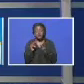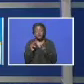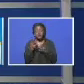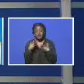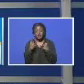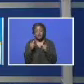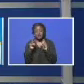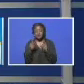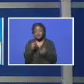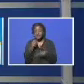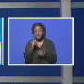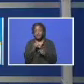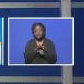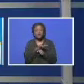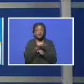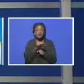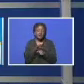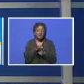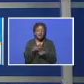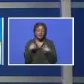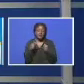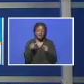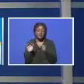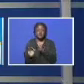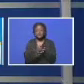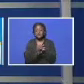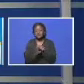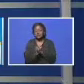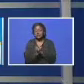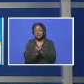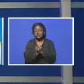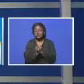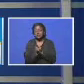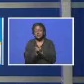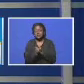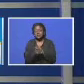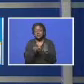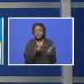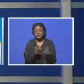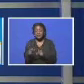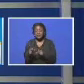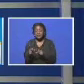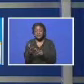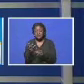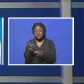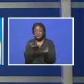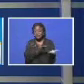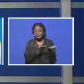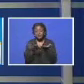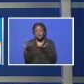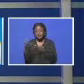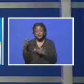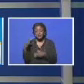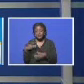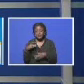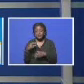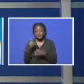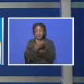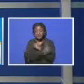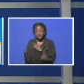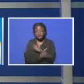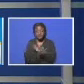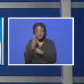Health officials say COVID-19 health and safety contingency measures are reaping dividends as the country is seeing a decline in national